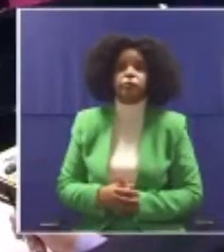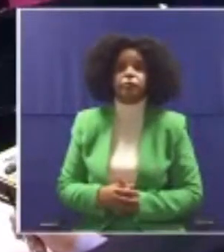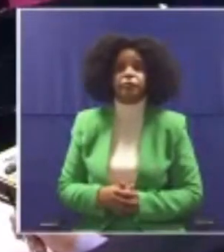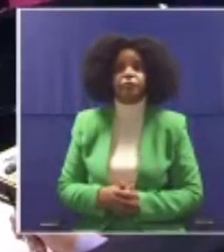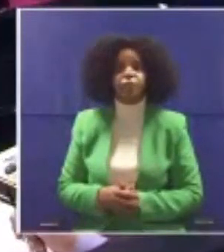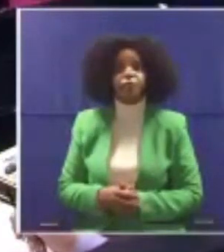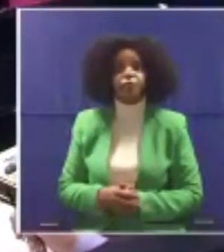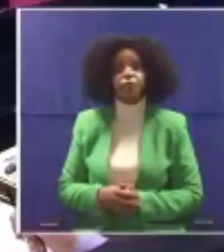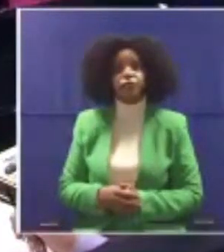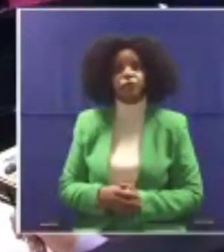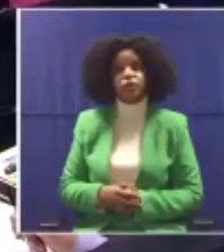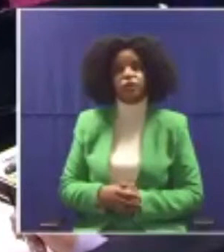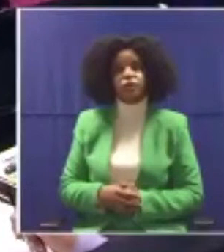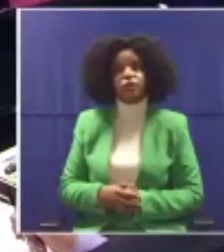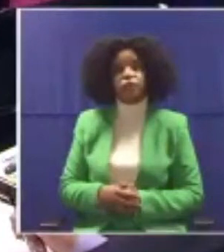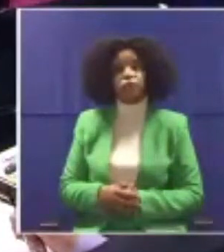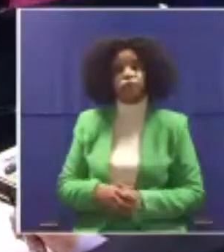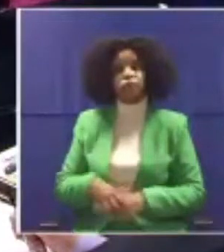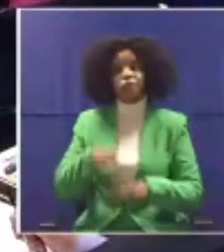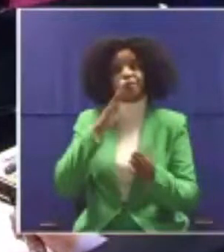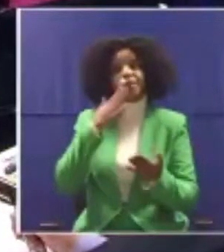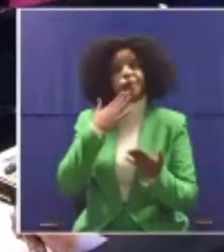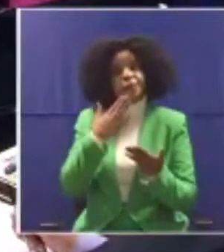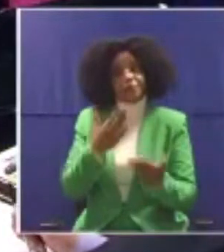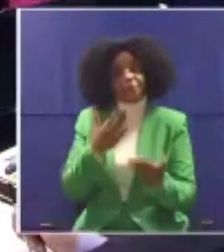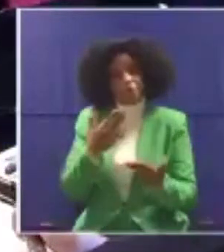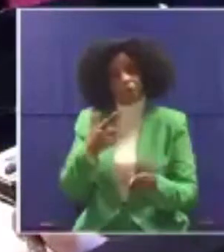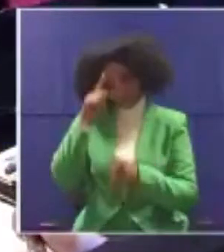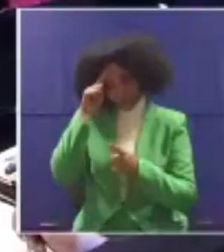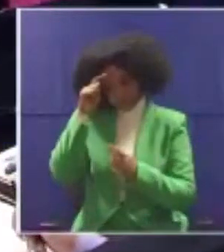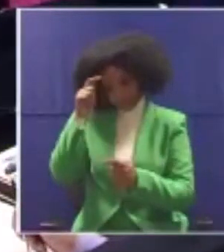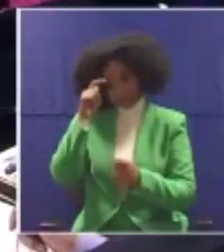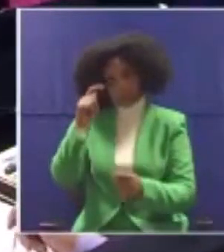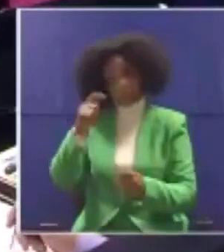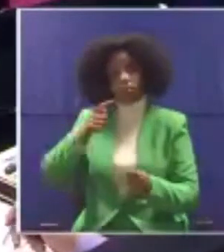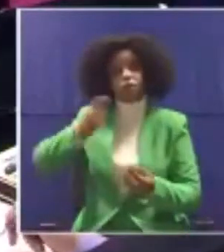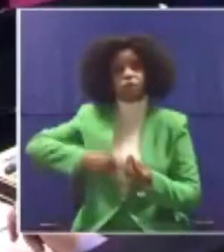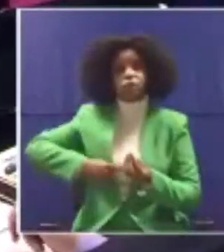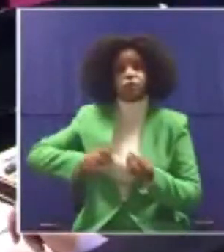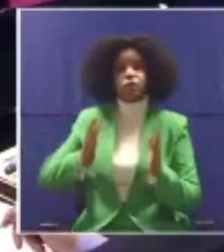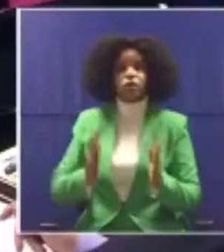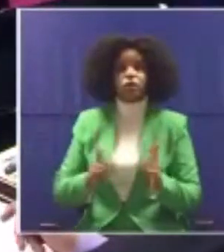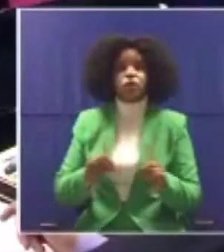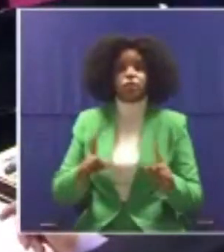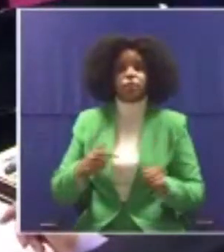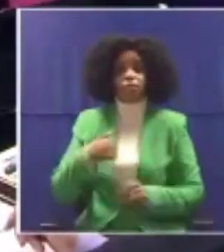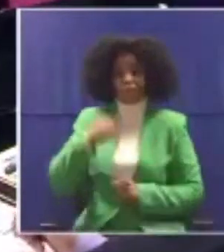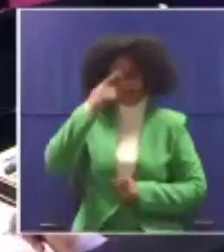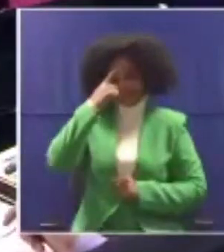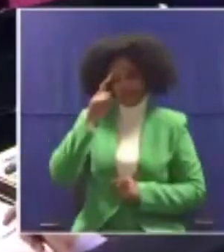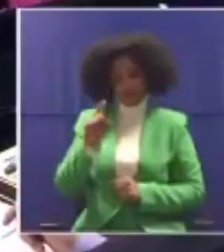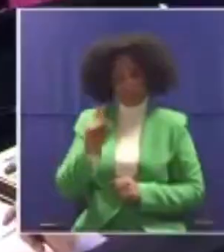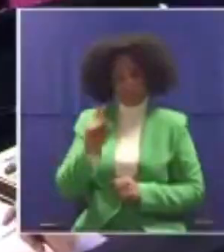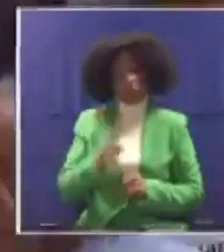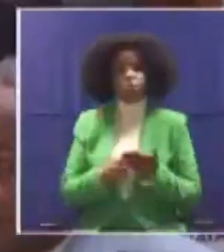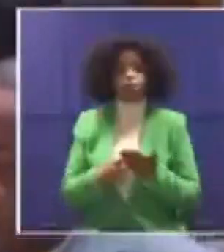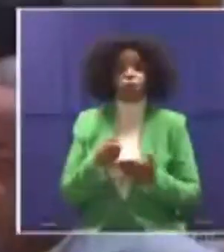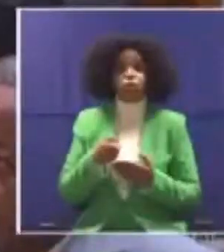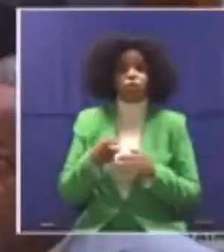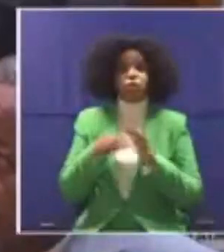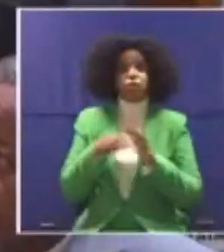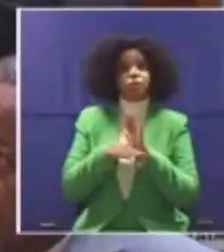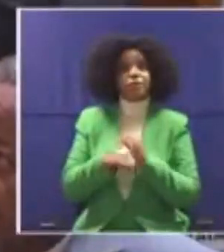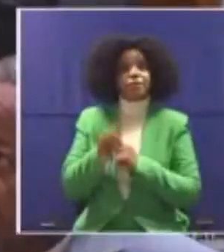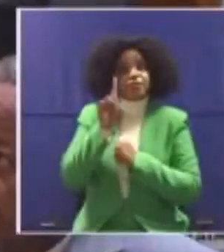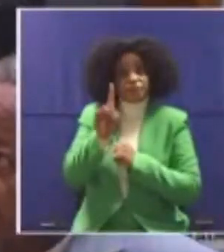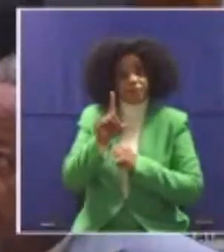Thank you, Honourable Deputy Speaker. I think it's a historic discussion we are having at this moment. For the first time in 29 years, the